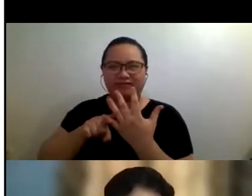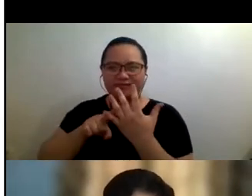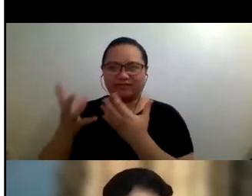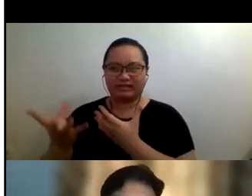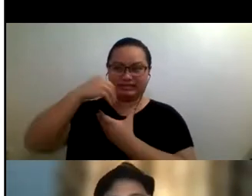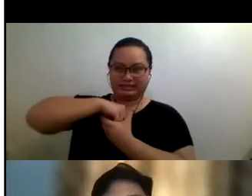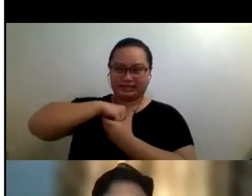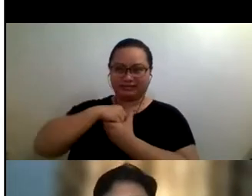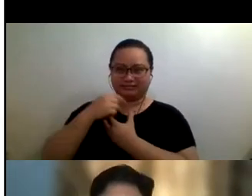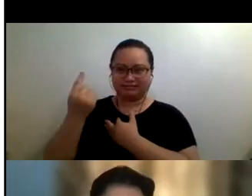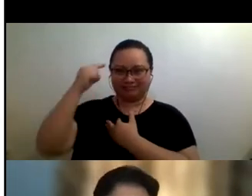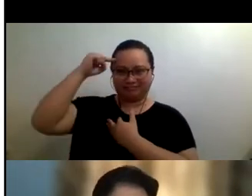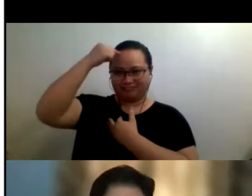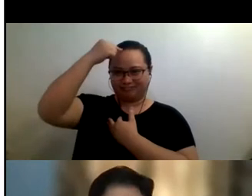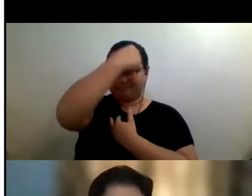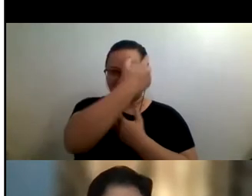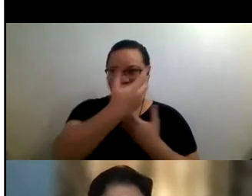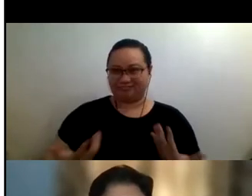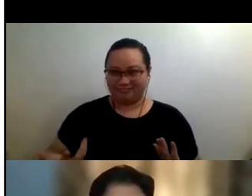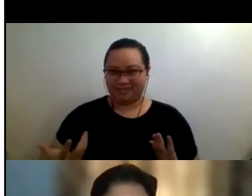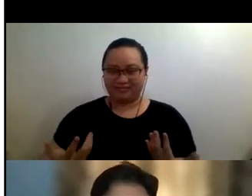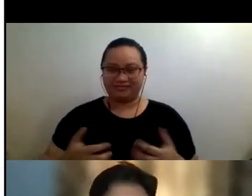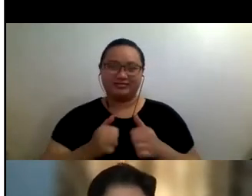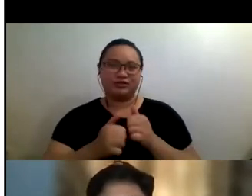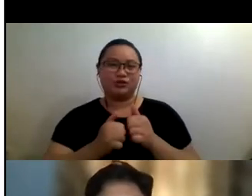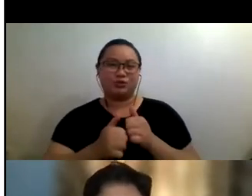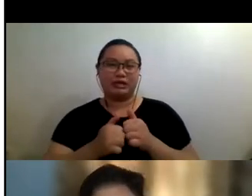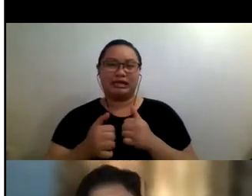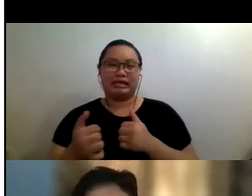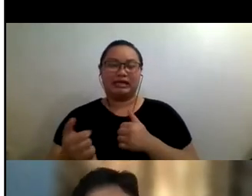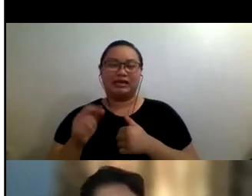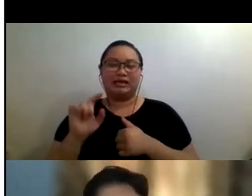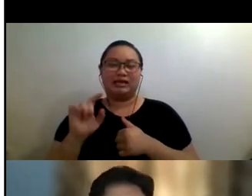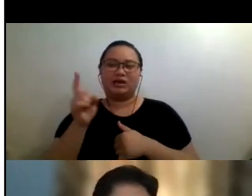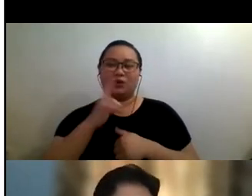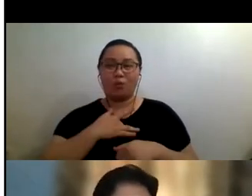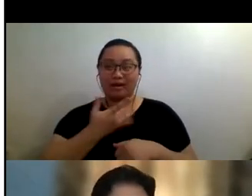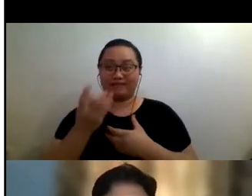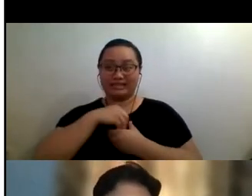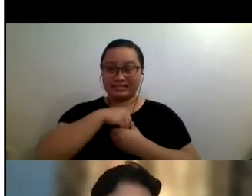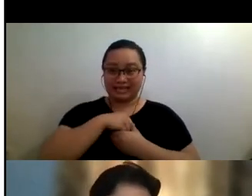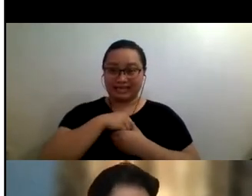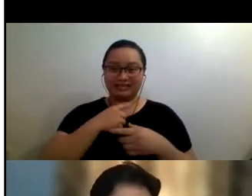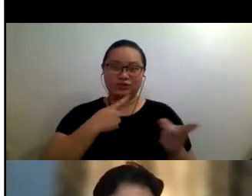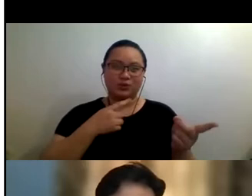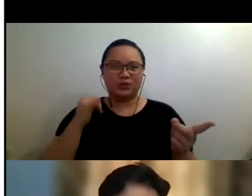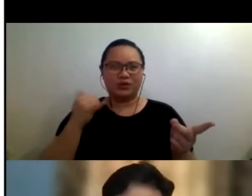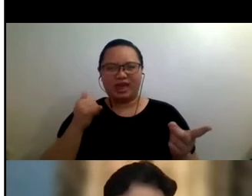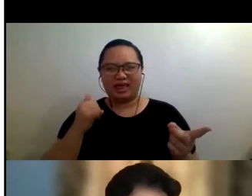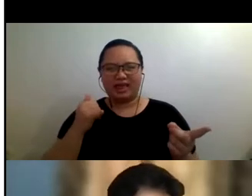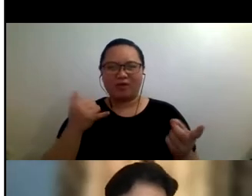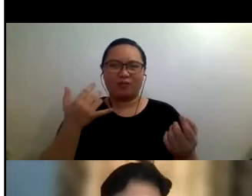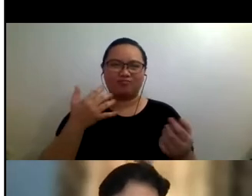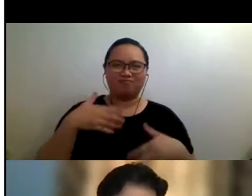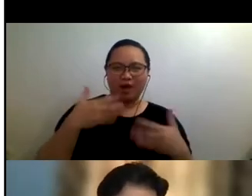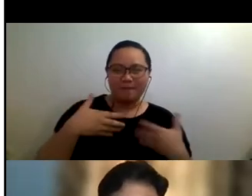emotions that they deemed, no? The writers deemed na pwedeng maging building blocks of other emotions. So we have the yellow one si joy, the red one si anger,